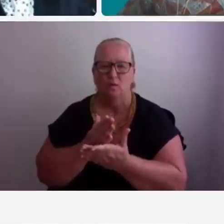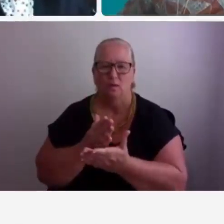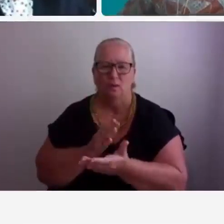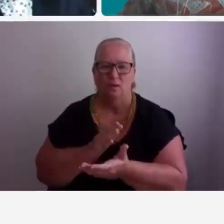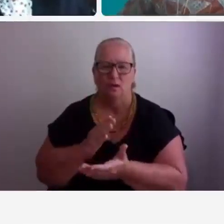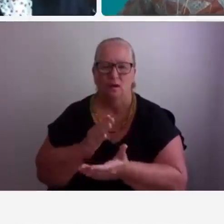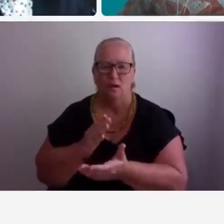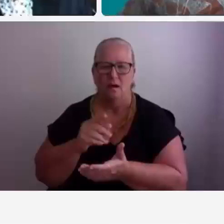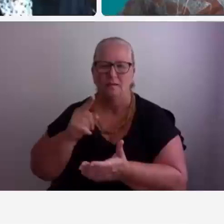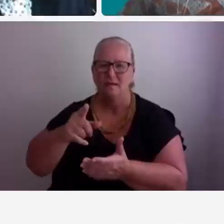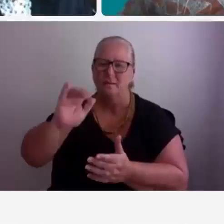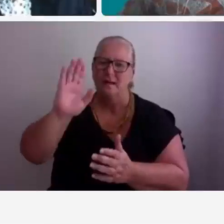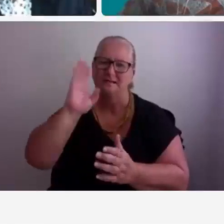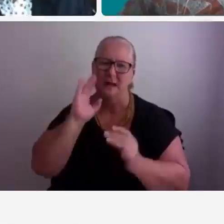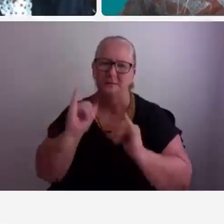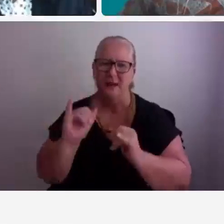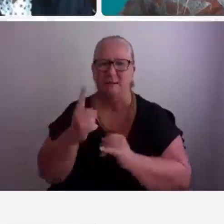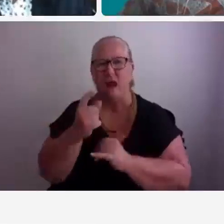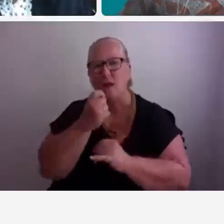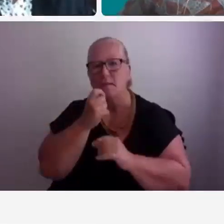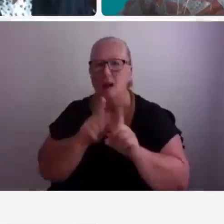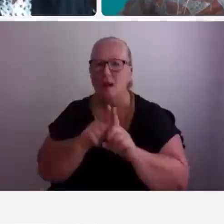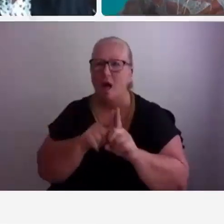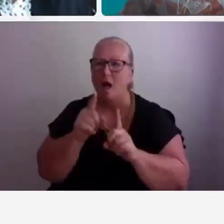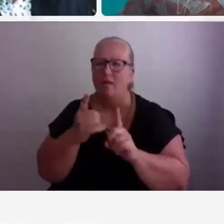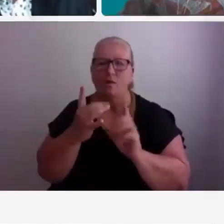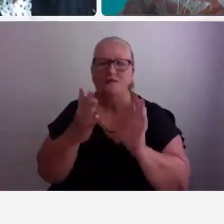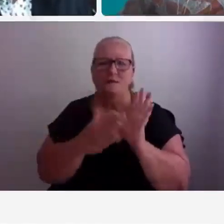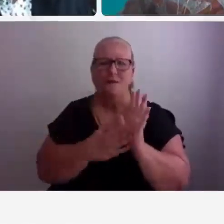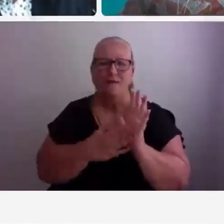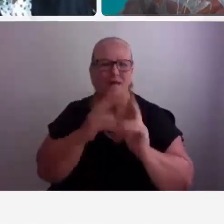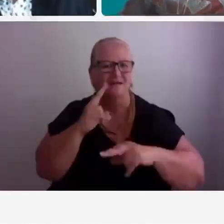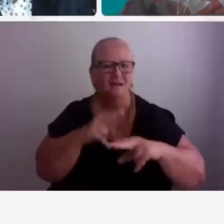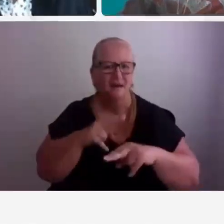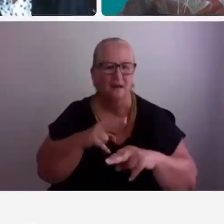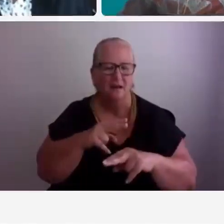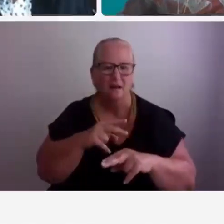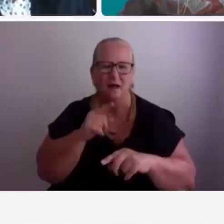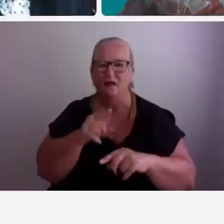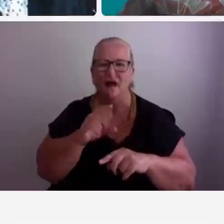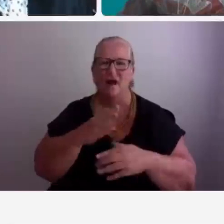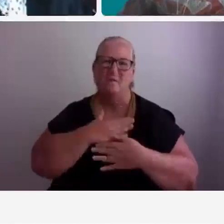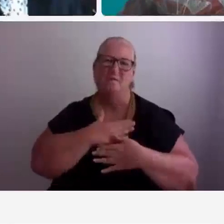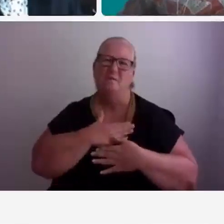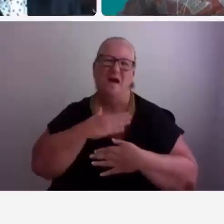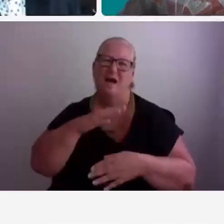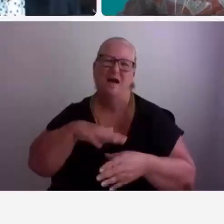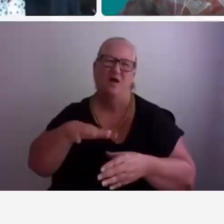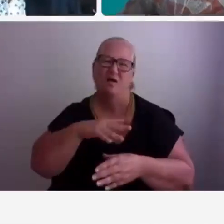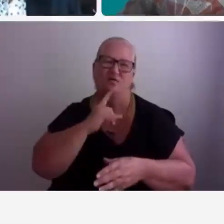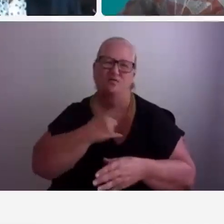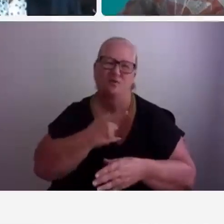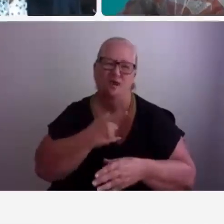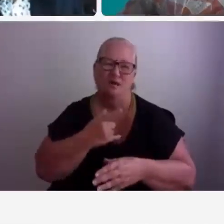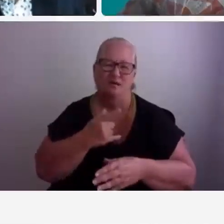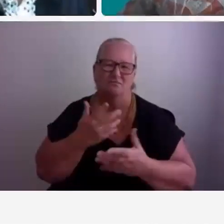This might sound bad, but it's a little bit like those monthly assessments. ACFI's not in my space, so look, I'd have to take that on notice